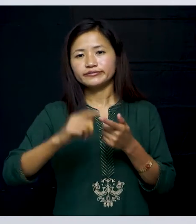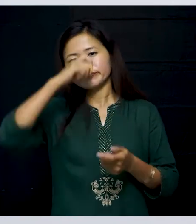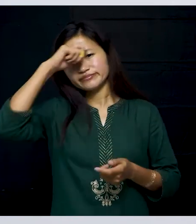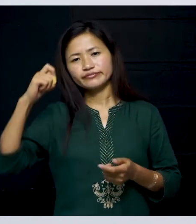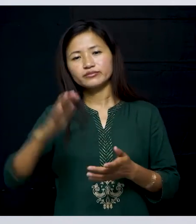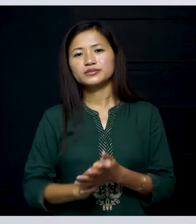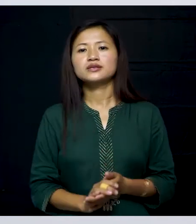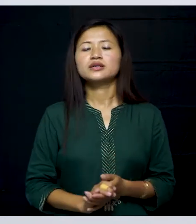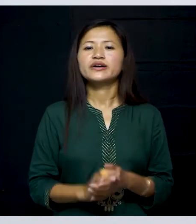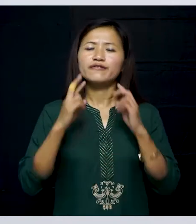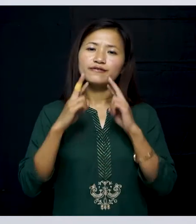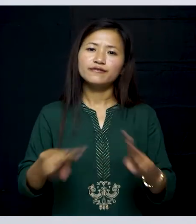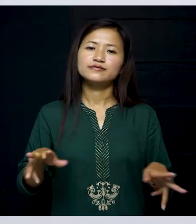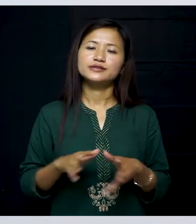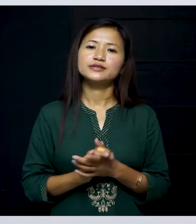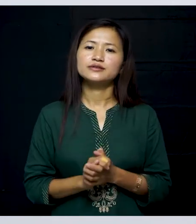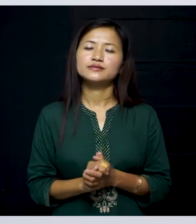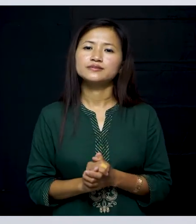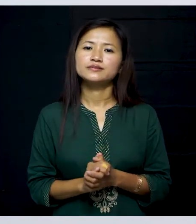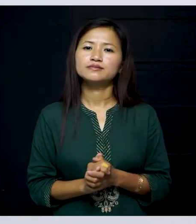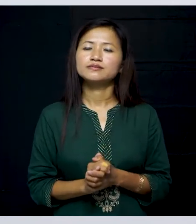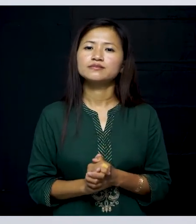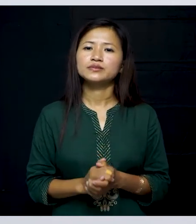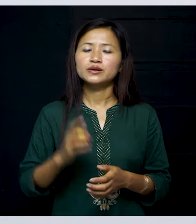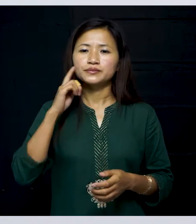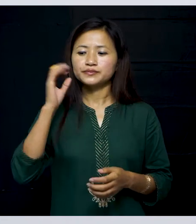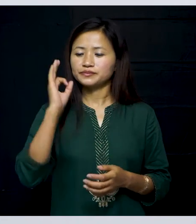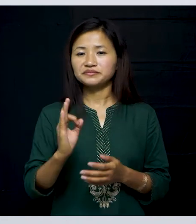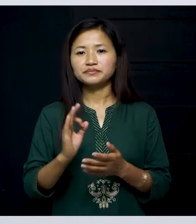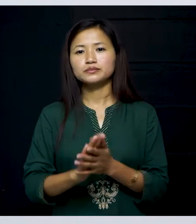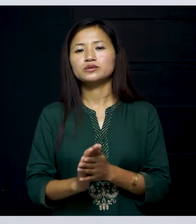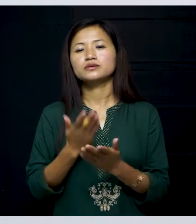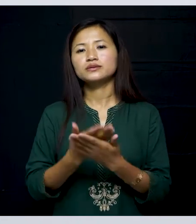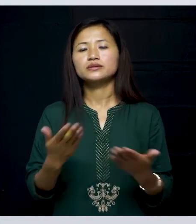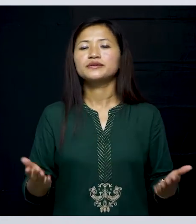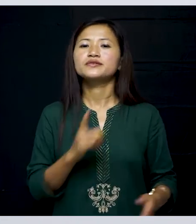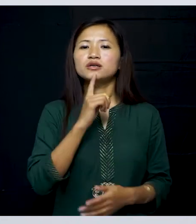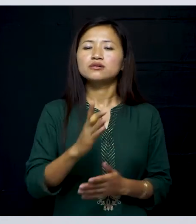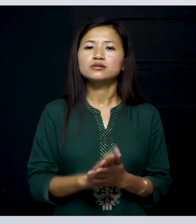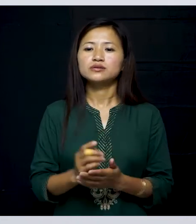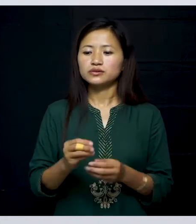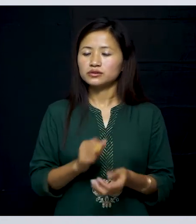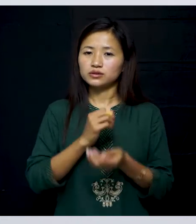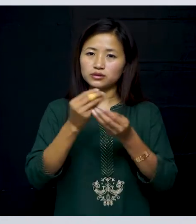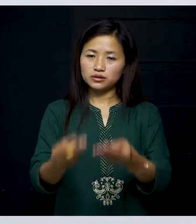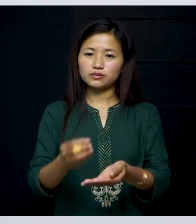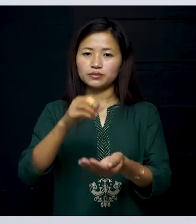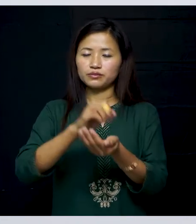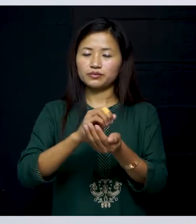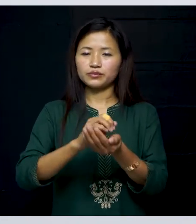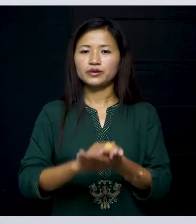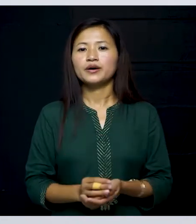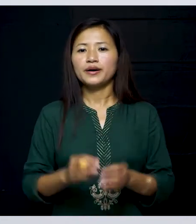that heat is one of the most important thing. As I have told you, if you just keep a paper or